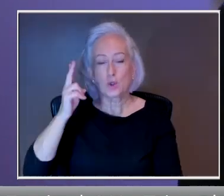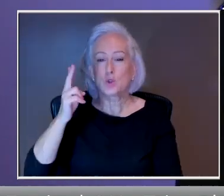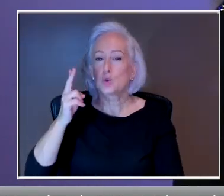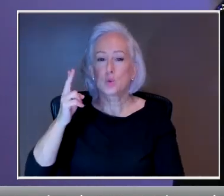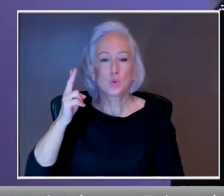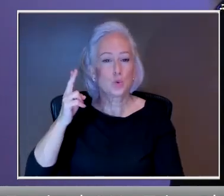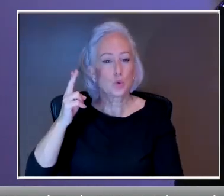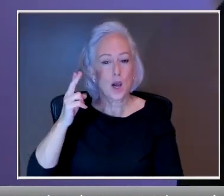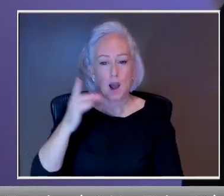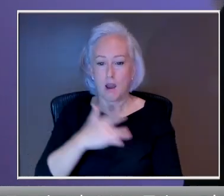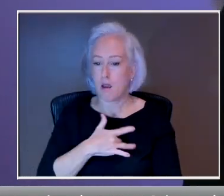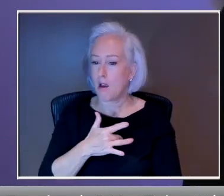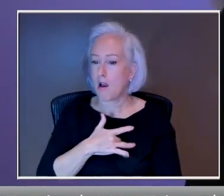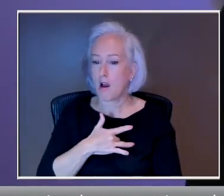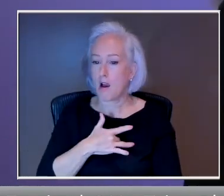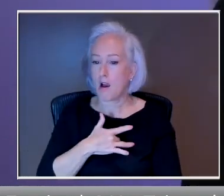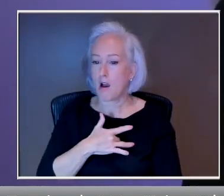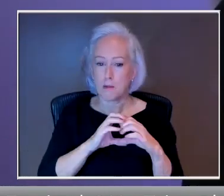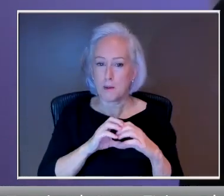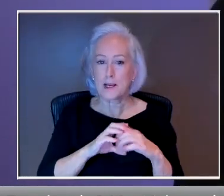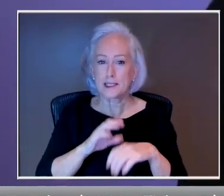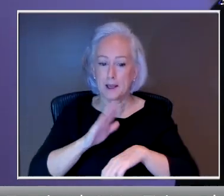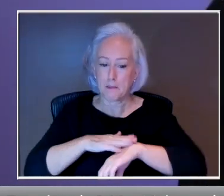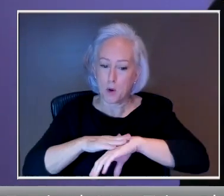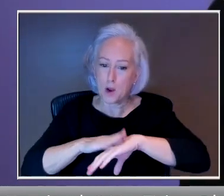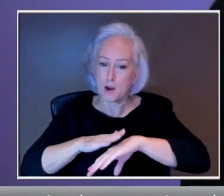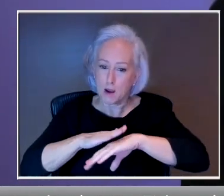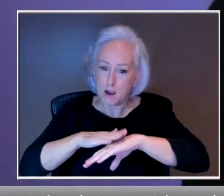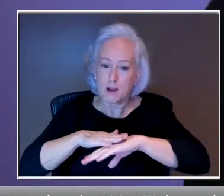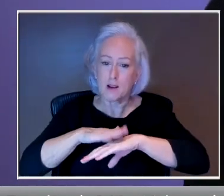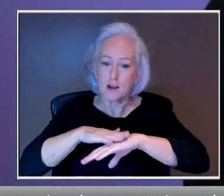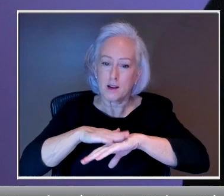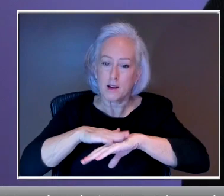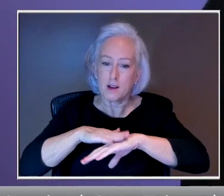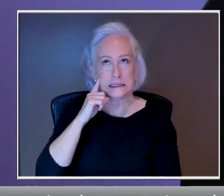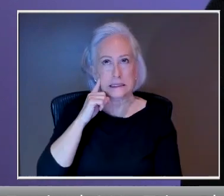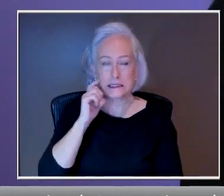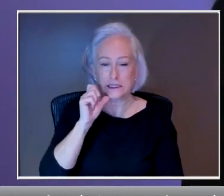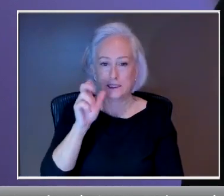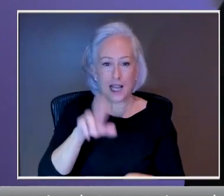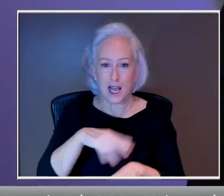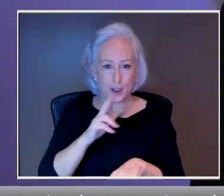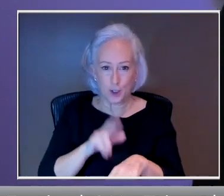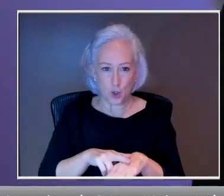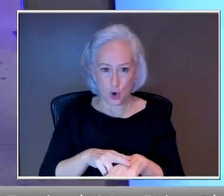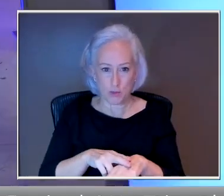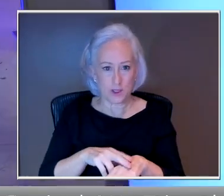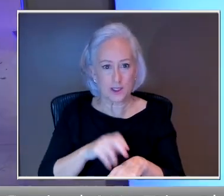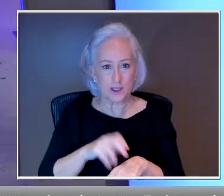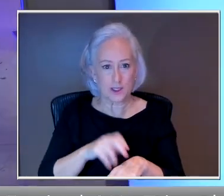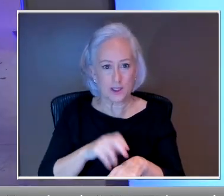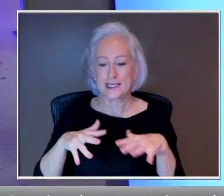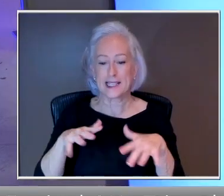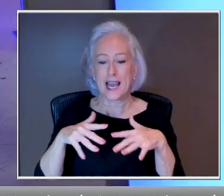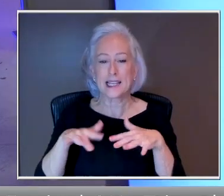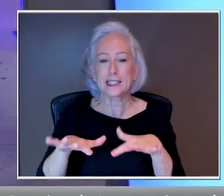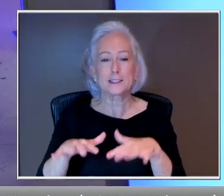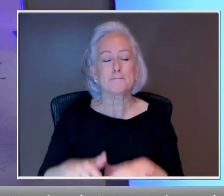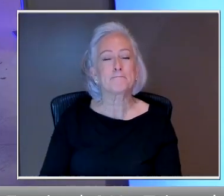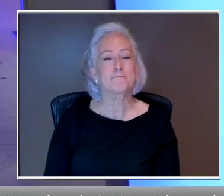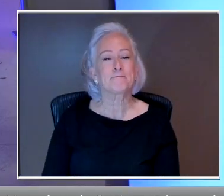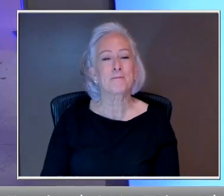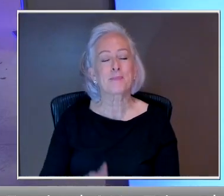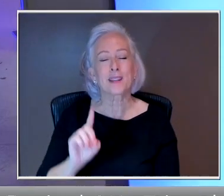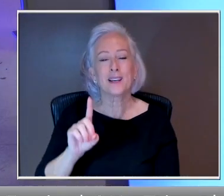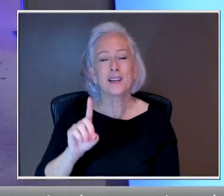kept going off. And I was like, this isn't normal. I know this isn't just anxiety. And Dr. Ramirez, I know you're nodding your